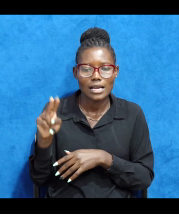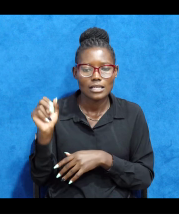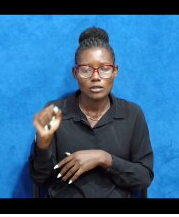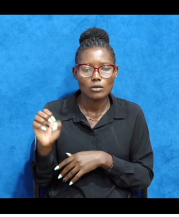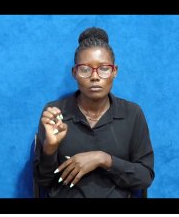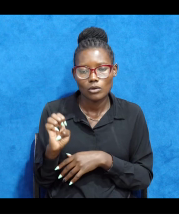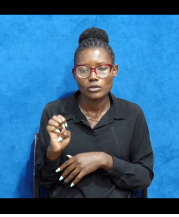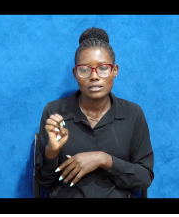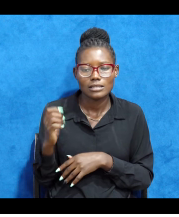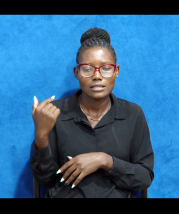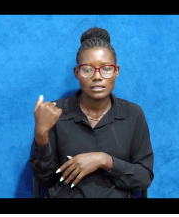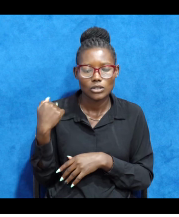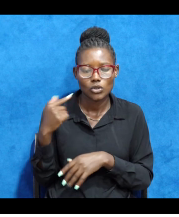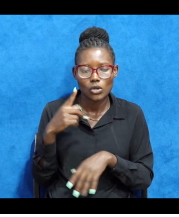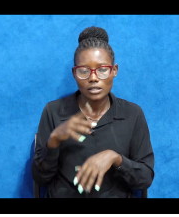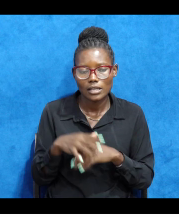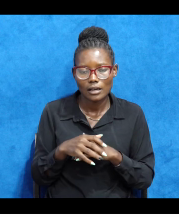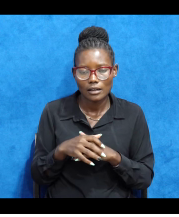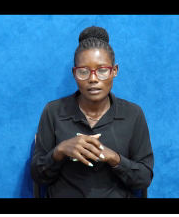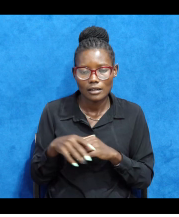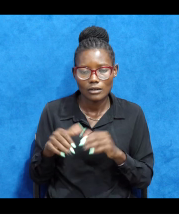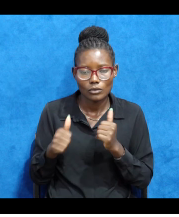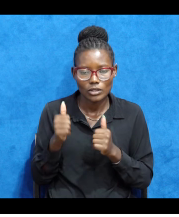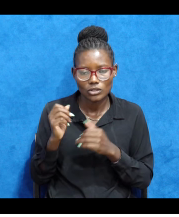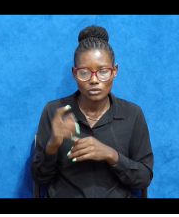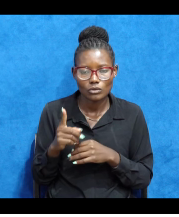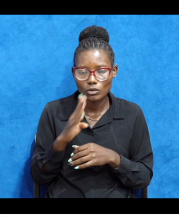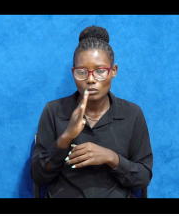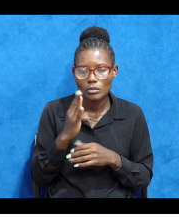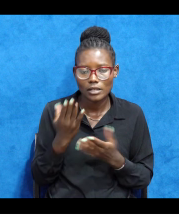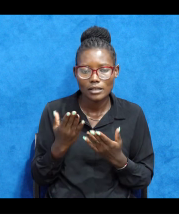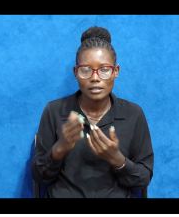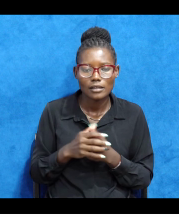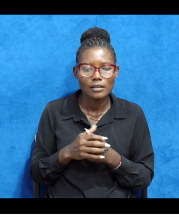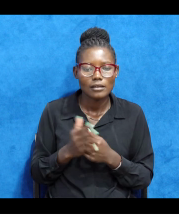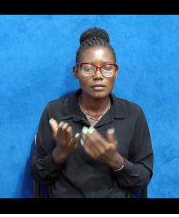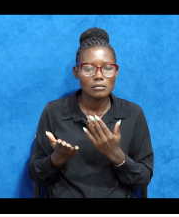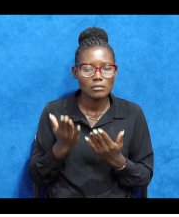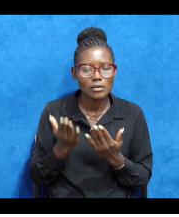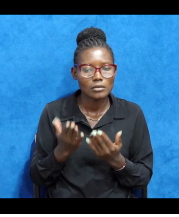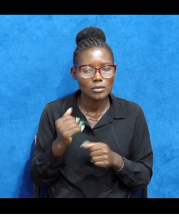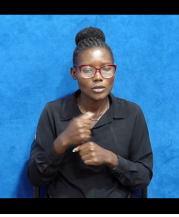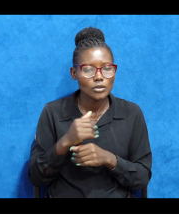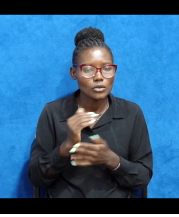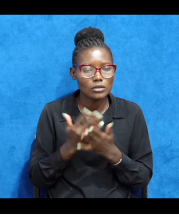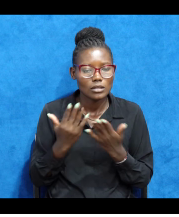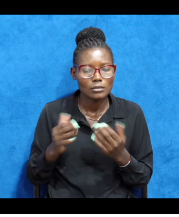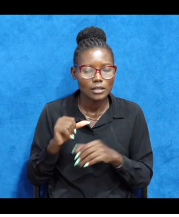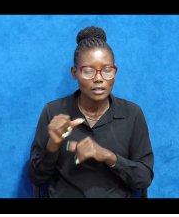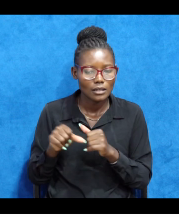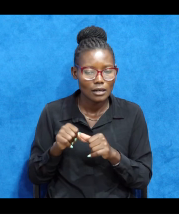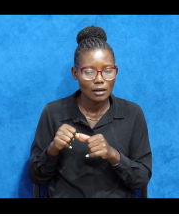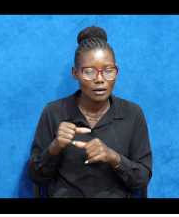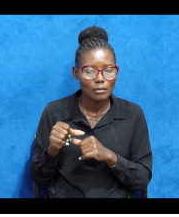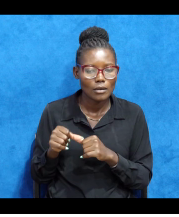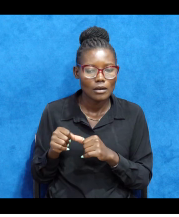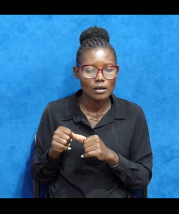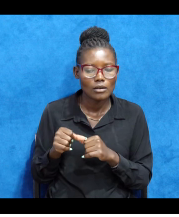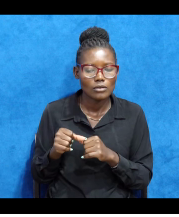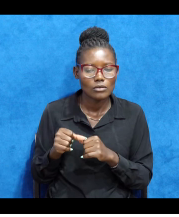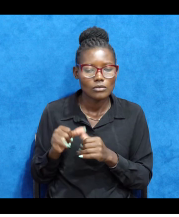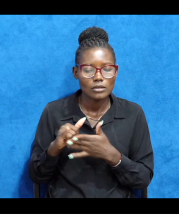from the floor to above the knee and then below the knee, which tells us that the athlete is having to develop